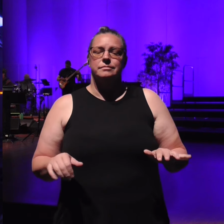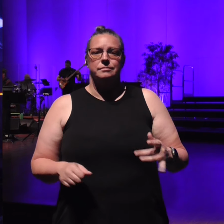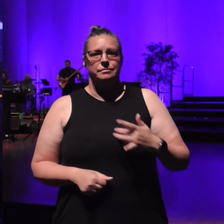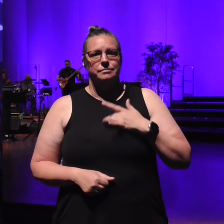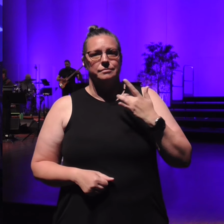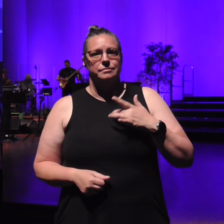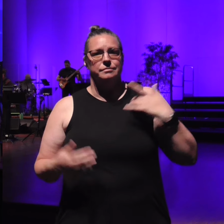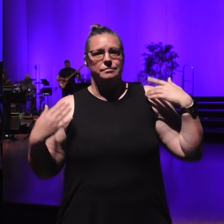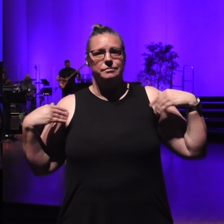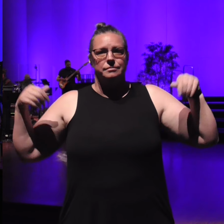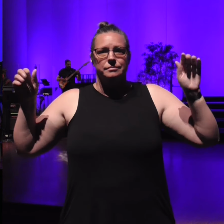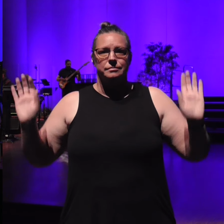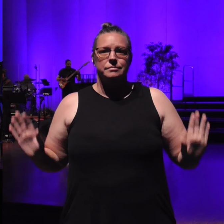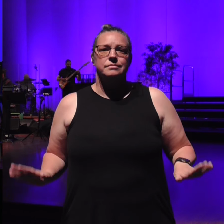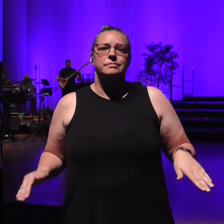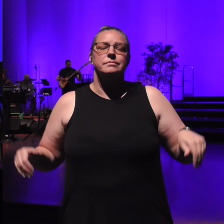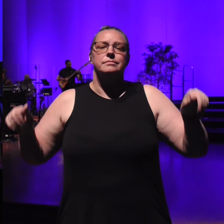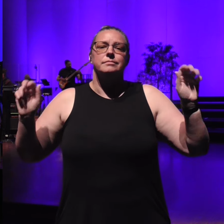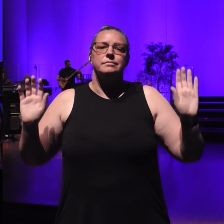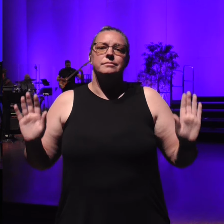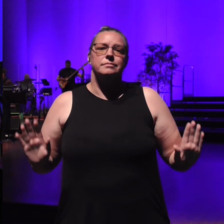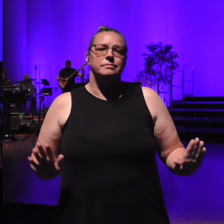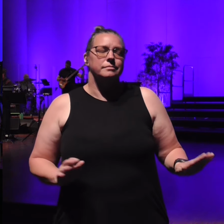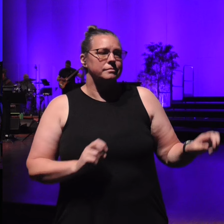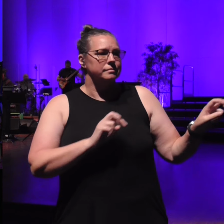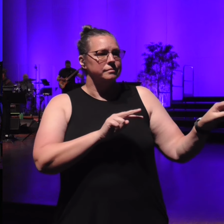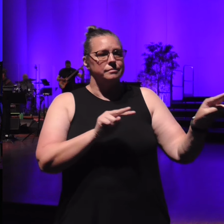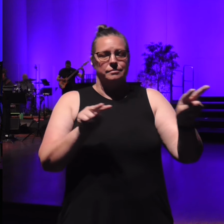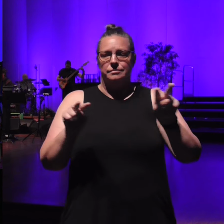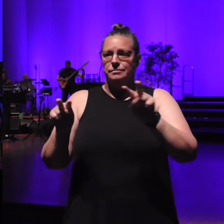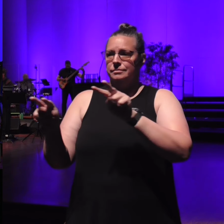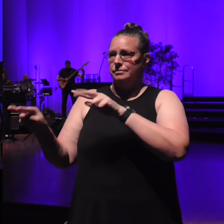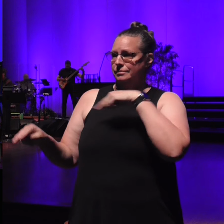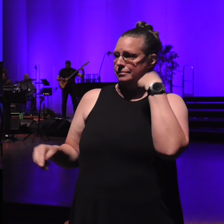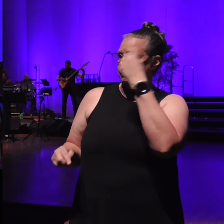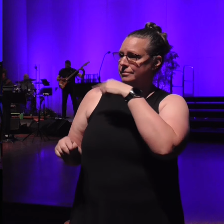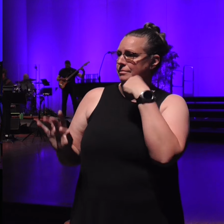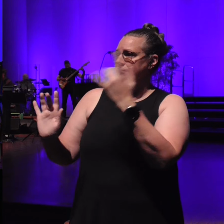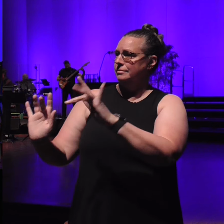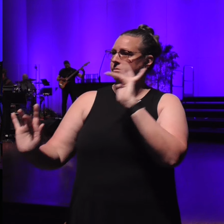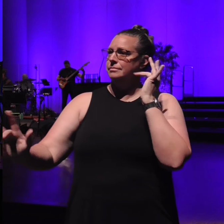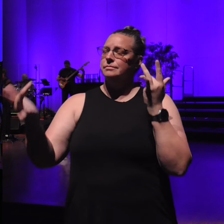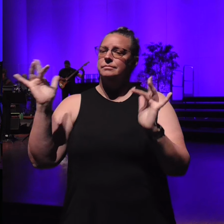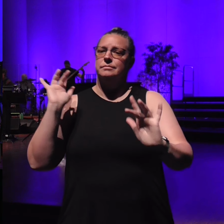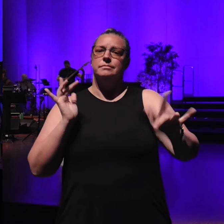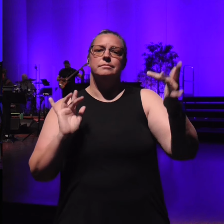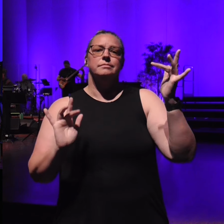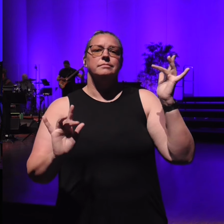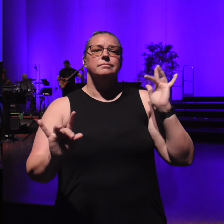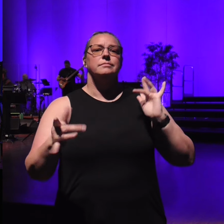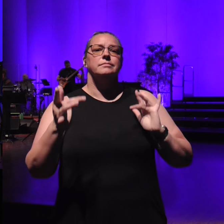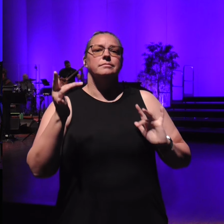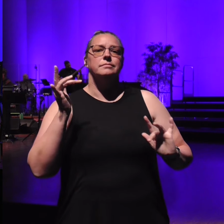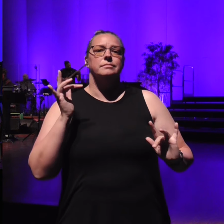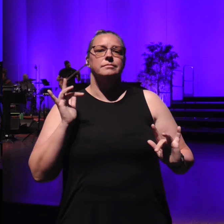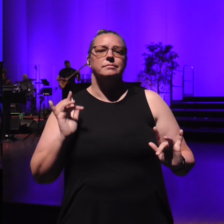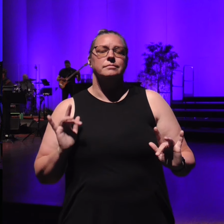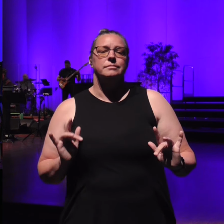grace. I can hear the brush angels' wings. I see glory on